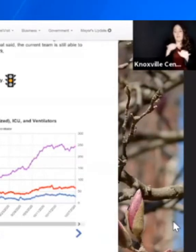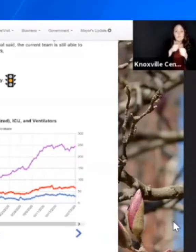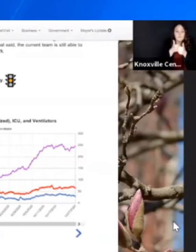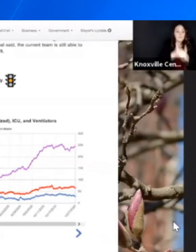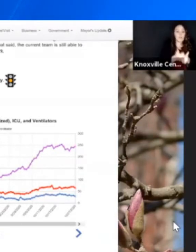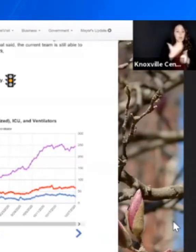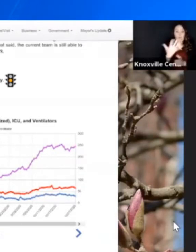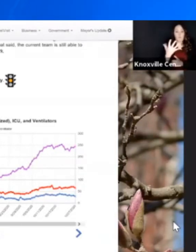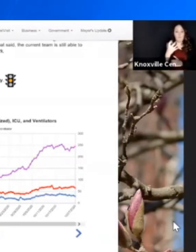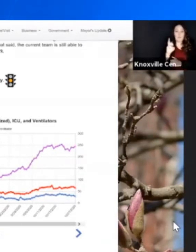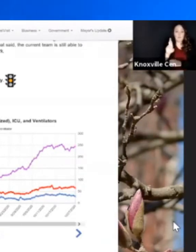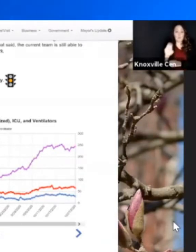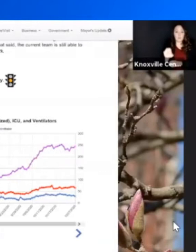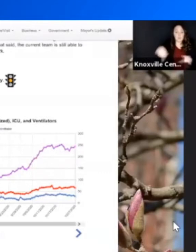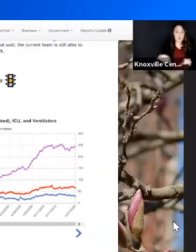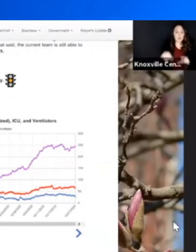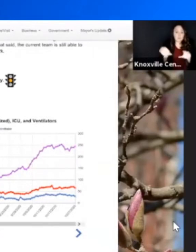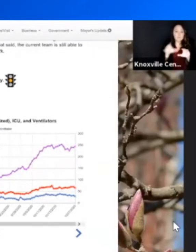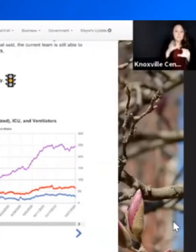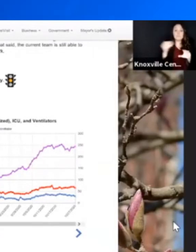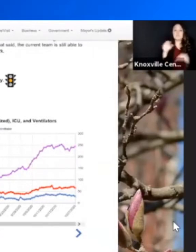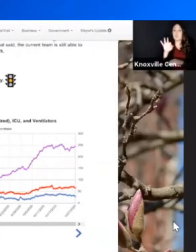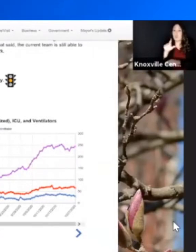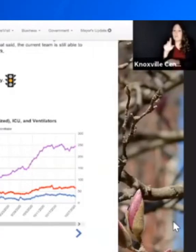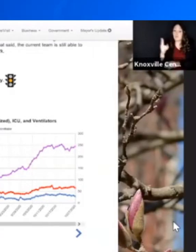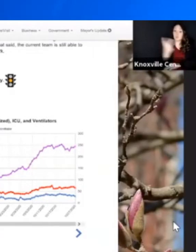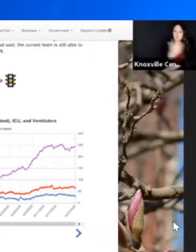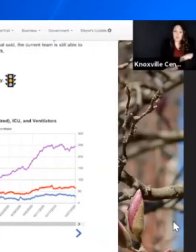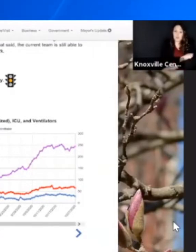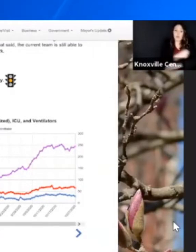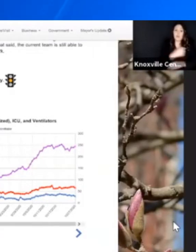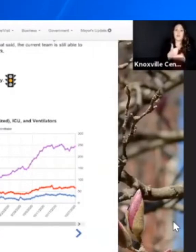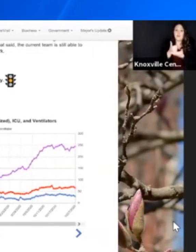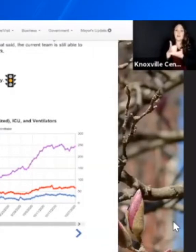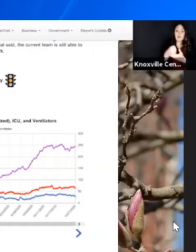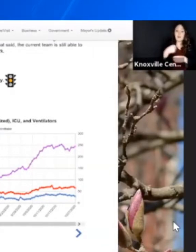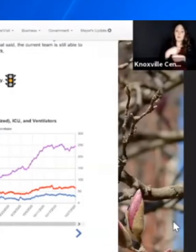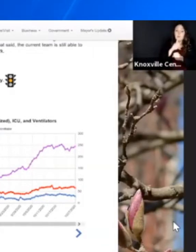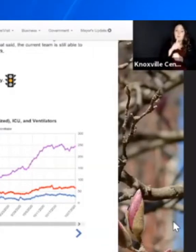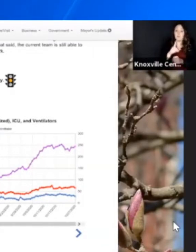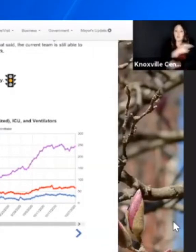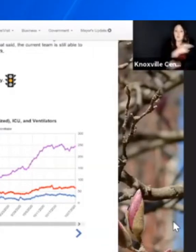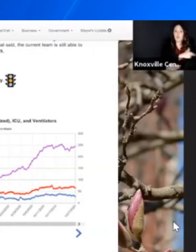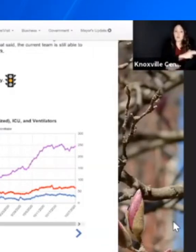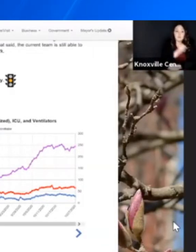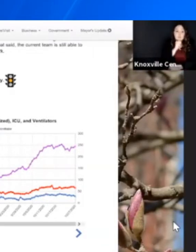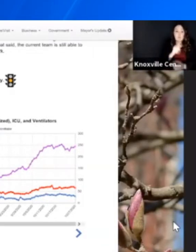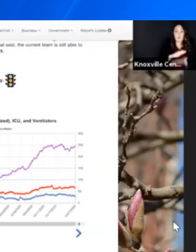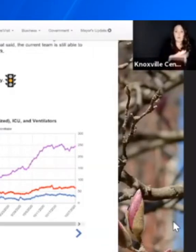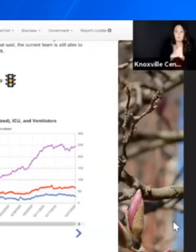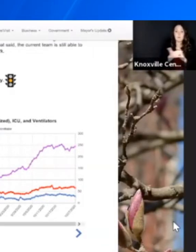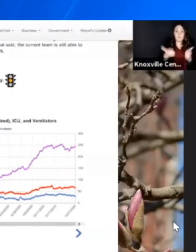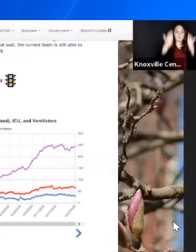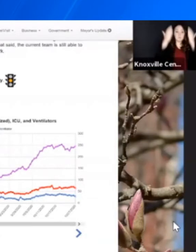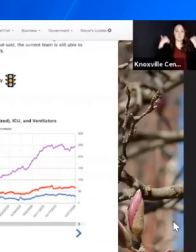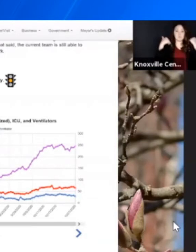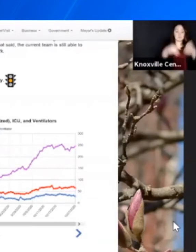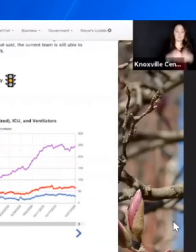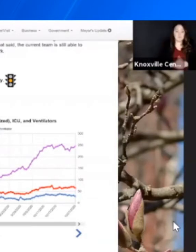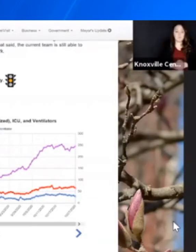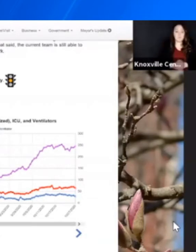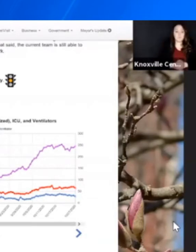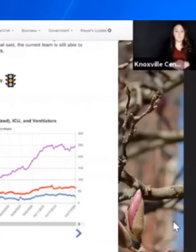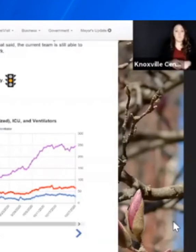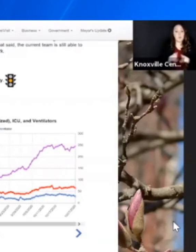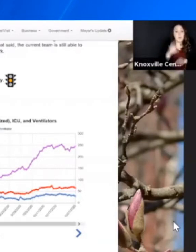the 5 core actions and get a flu shot to help ensure our hospitals do not become overburdened. As